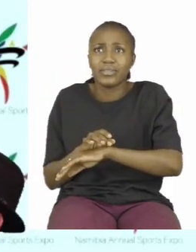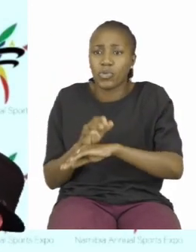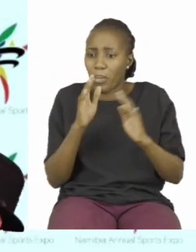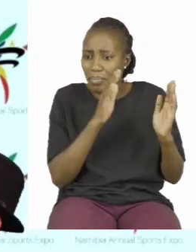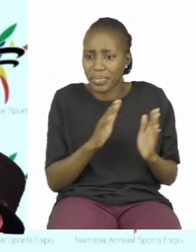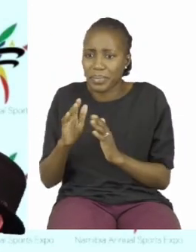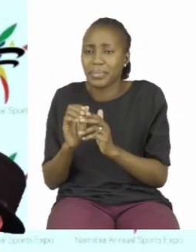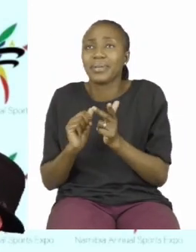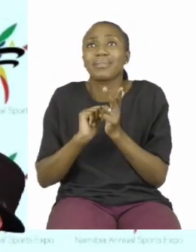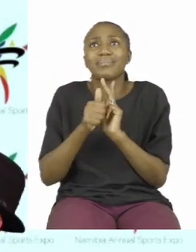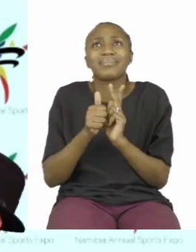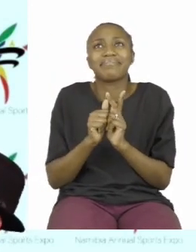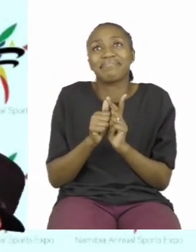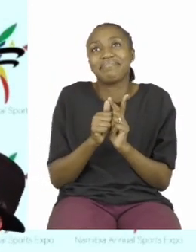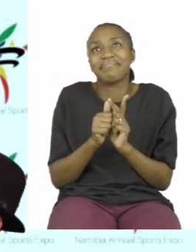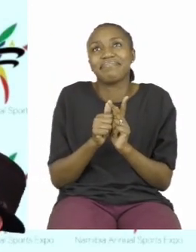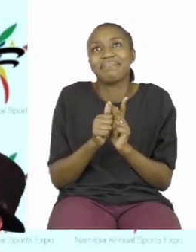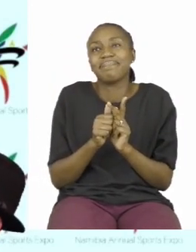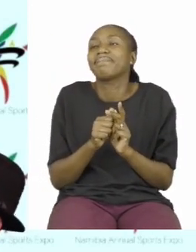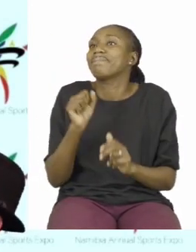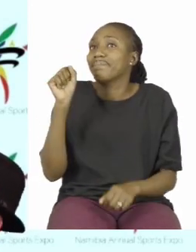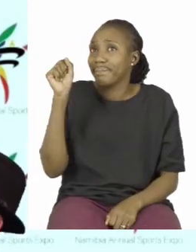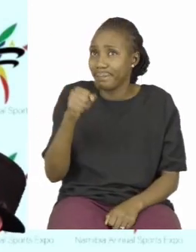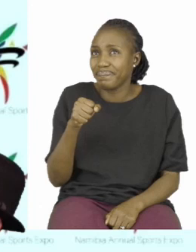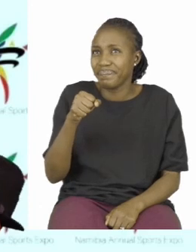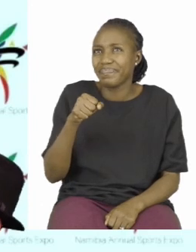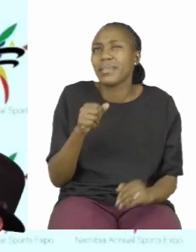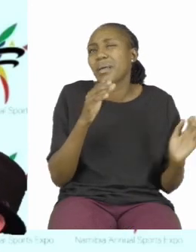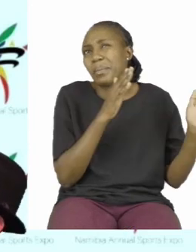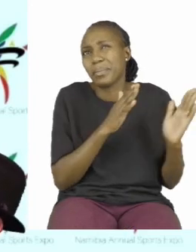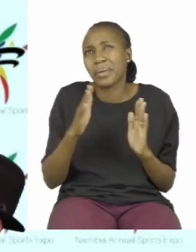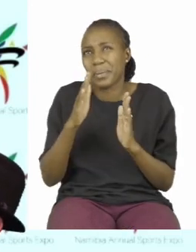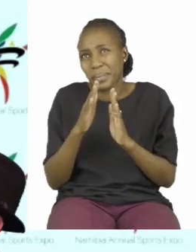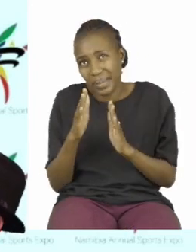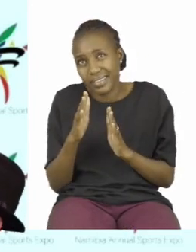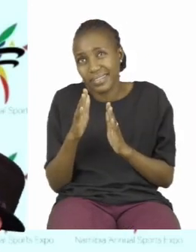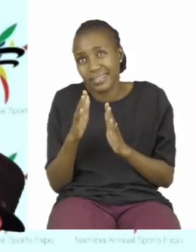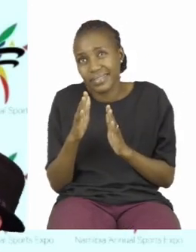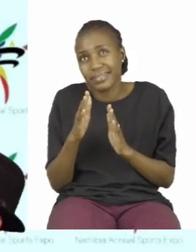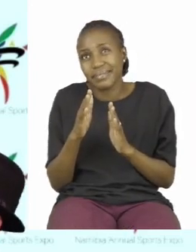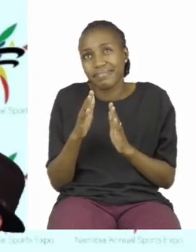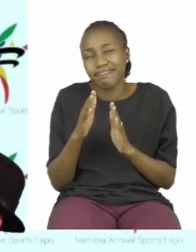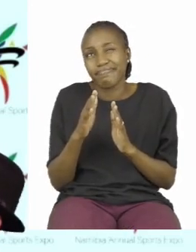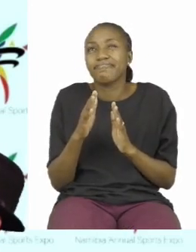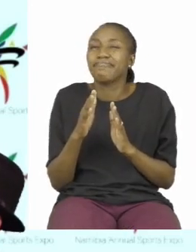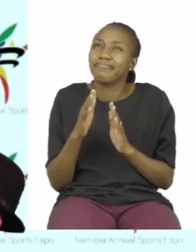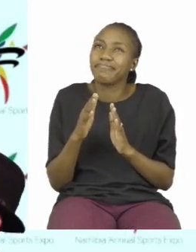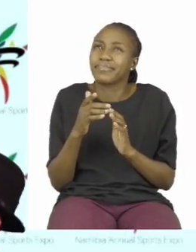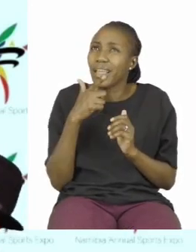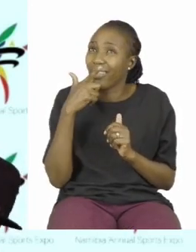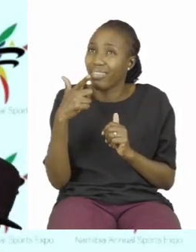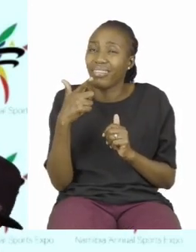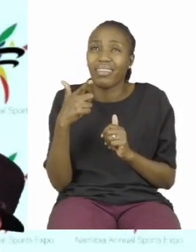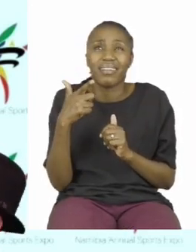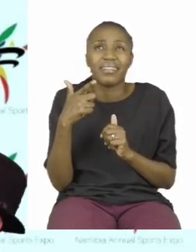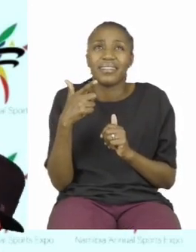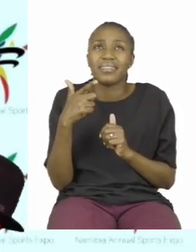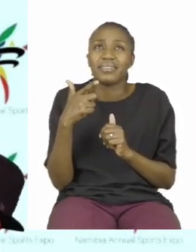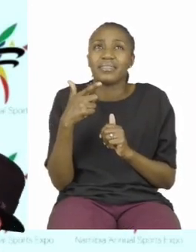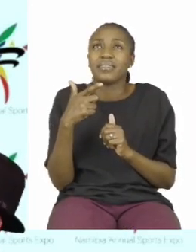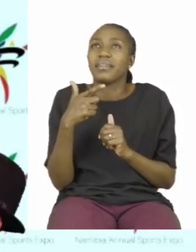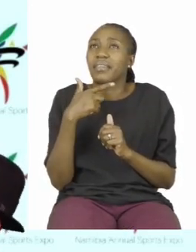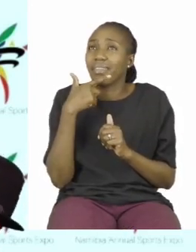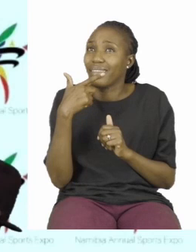prepared. Mm-hmm. And yes, we prepared as much as we could. So therefore, I'm actually thankful for this, to say thank you